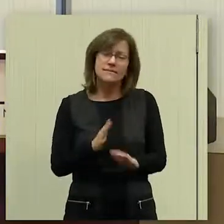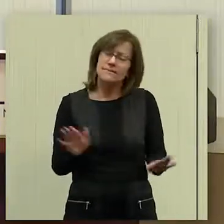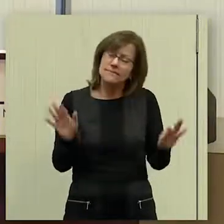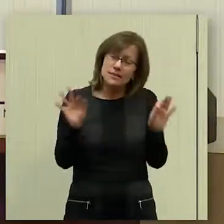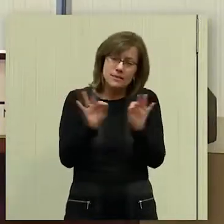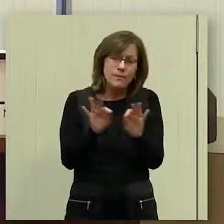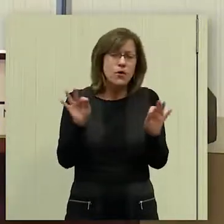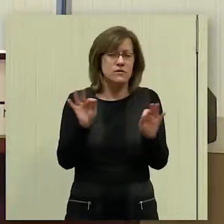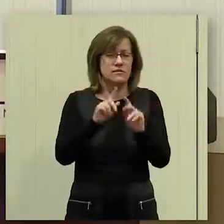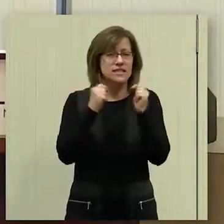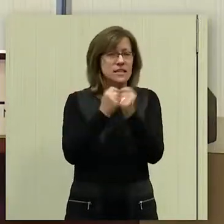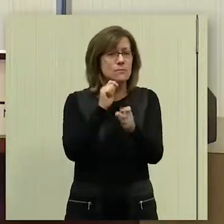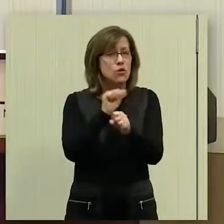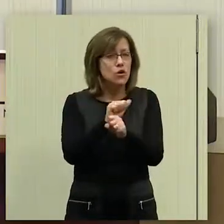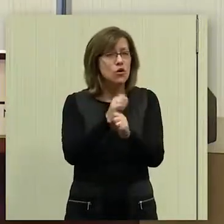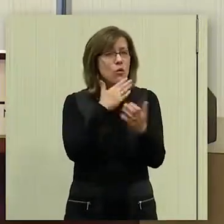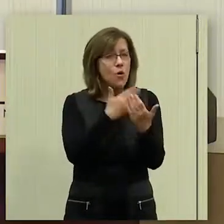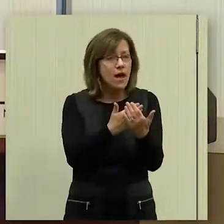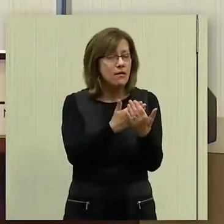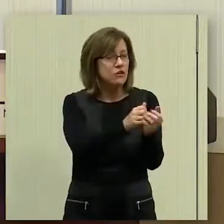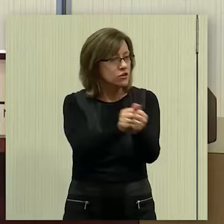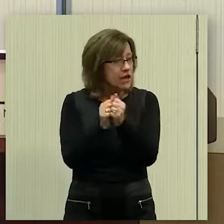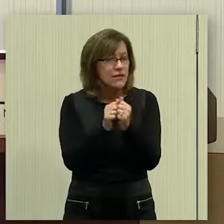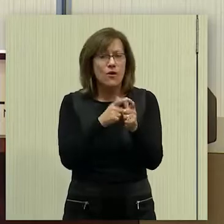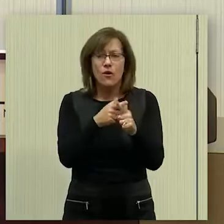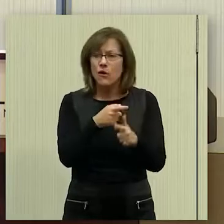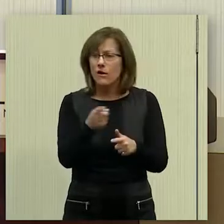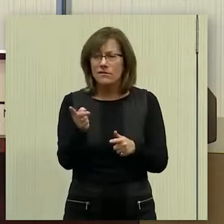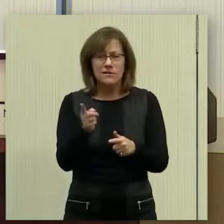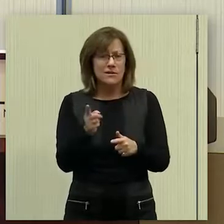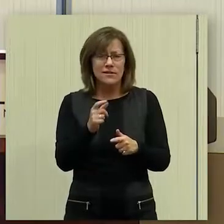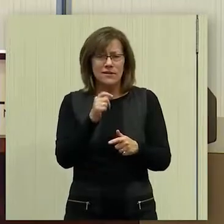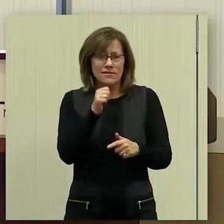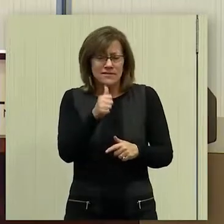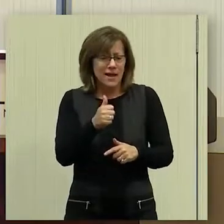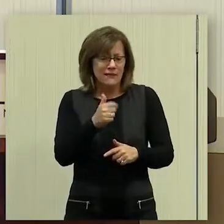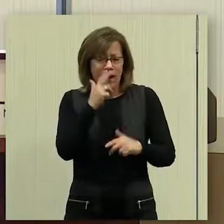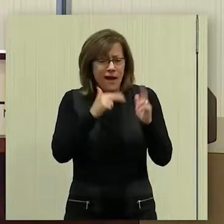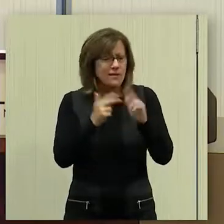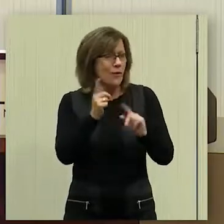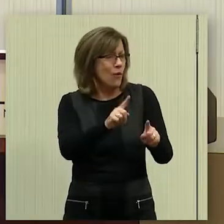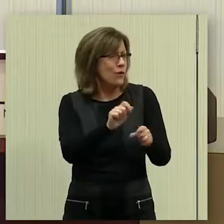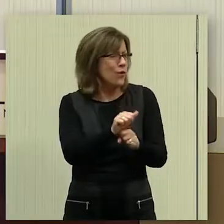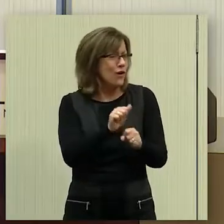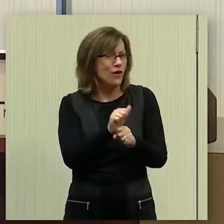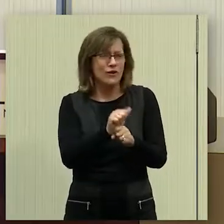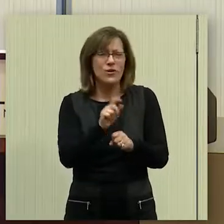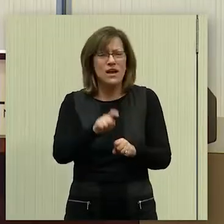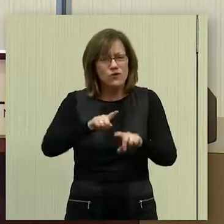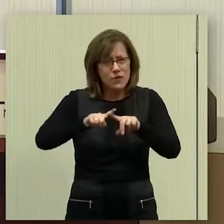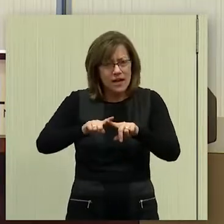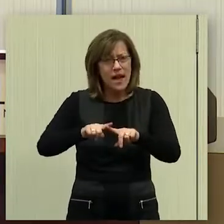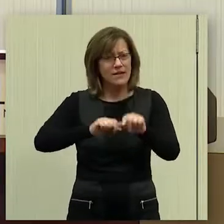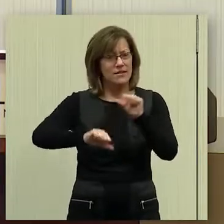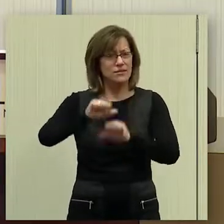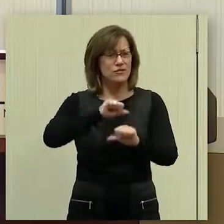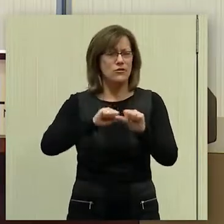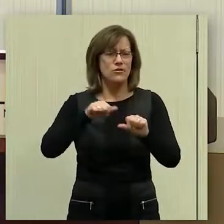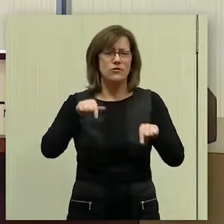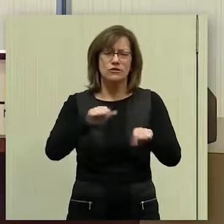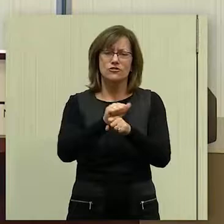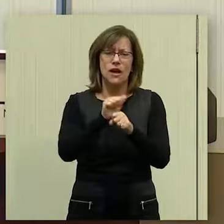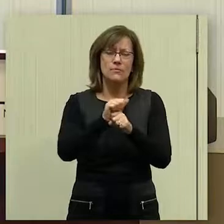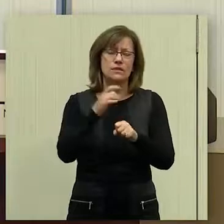important that your teams work well together, or you're not going to be happy going to work, right? You got to be able to rely on each other because these jobs can be super stressful.